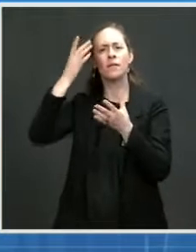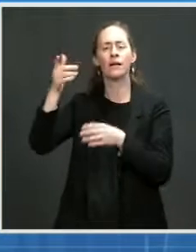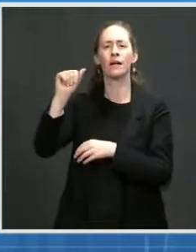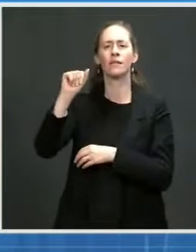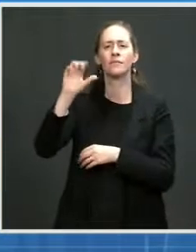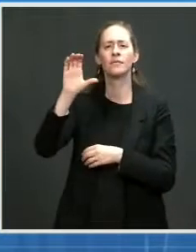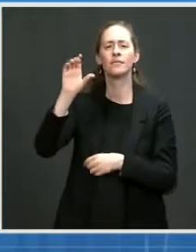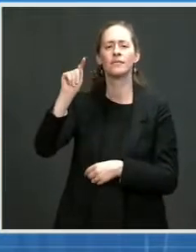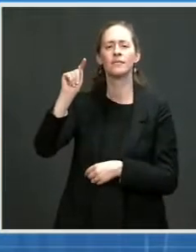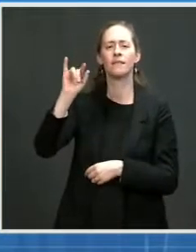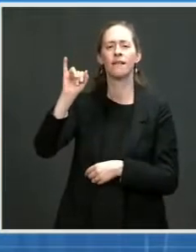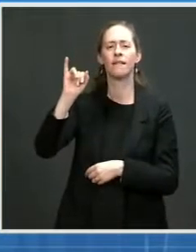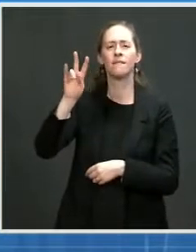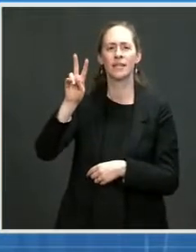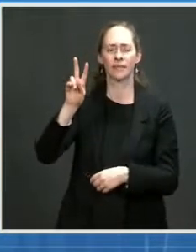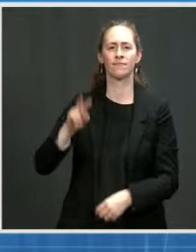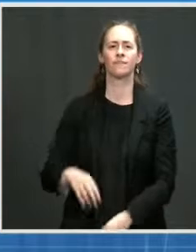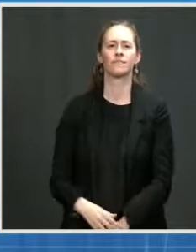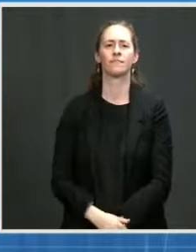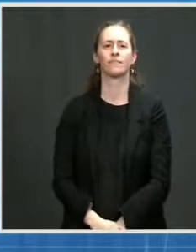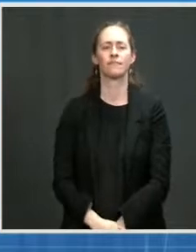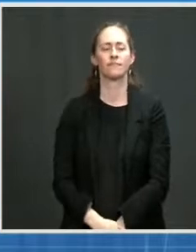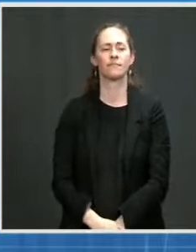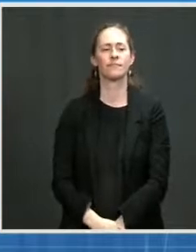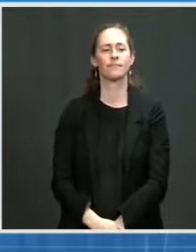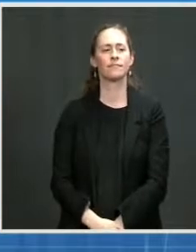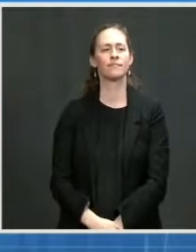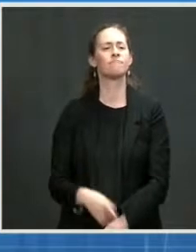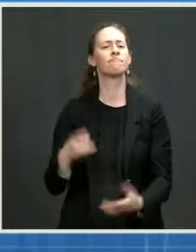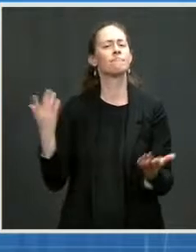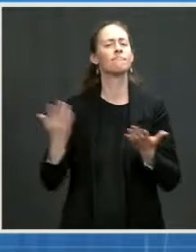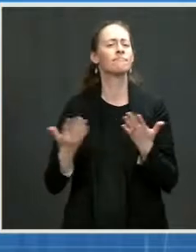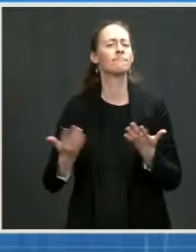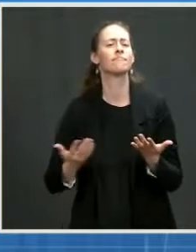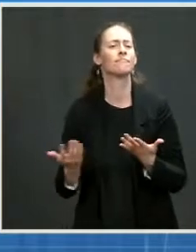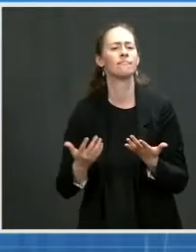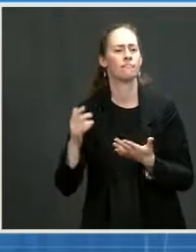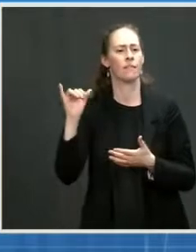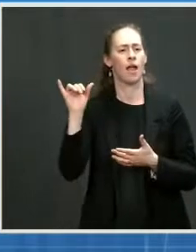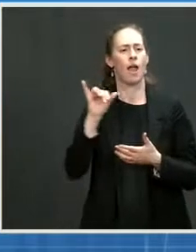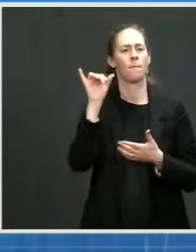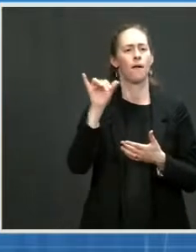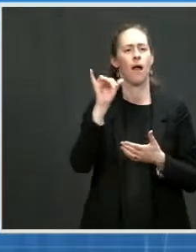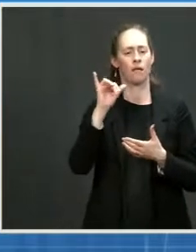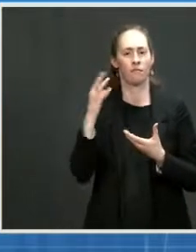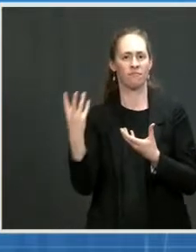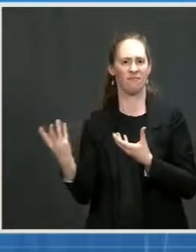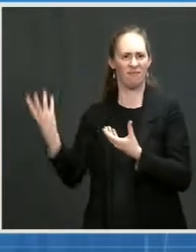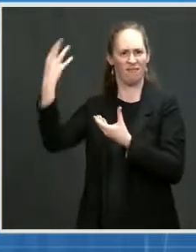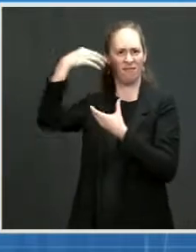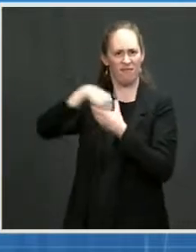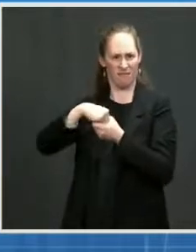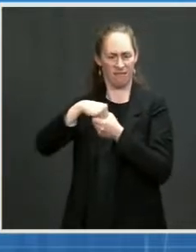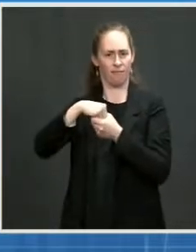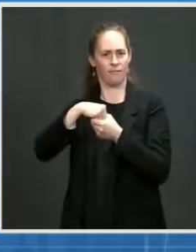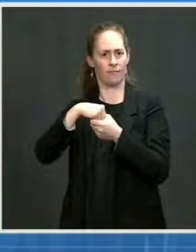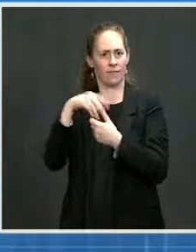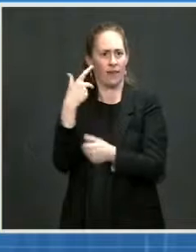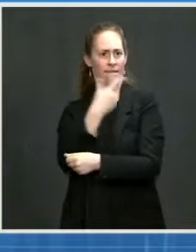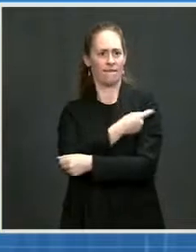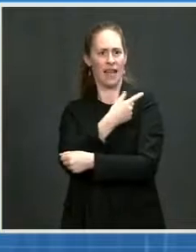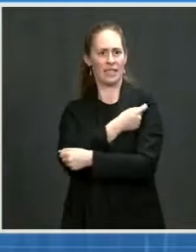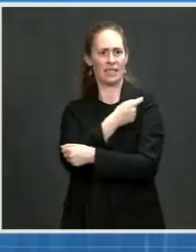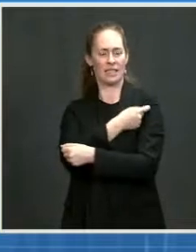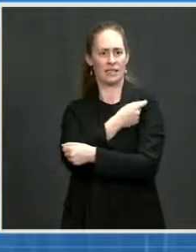COVID-19 Therapeutic Interventions and Vaccine, which is a public-private partnership in which we've evaluated hundreds of potential